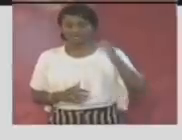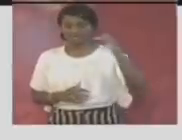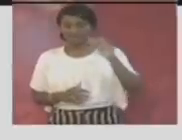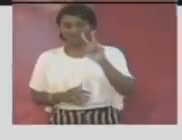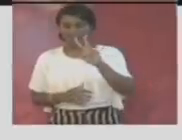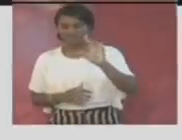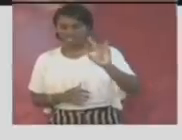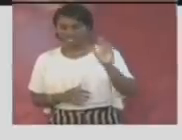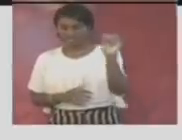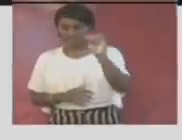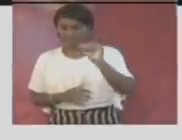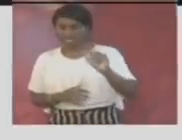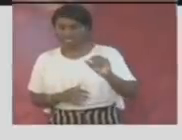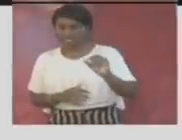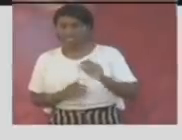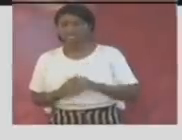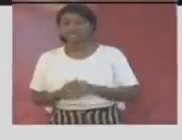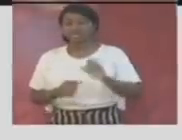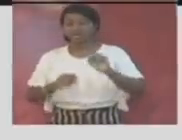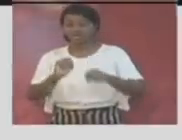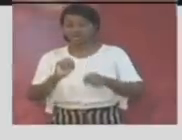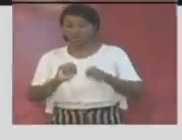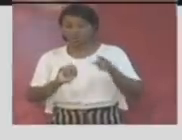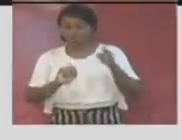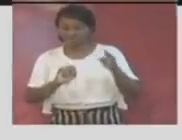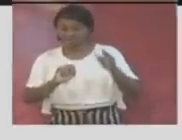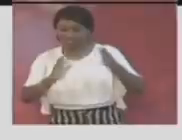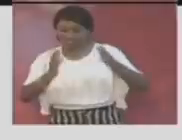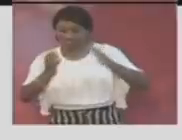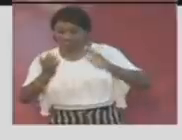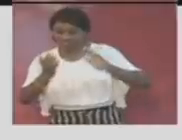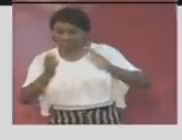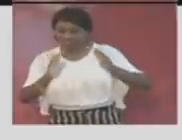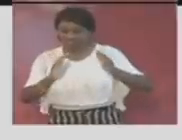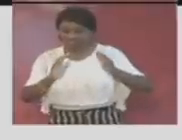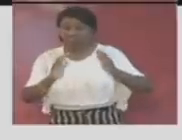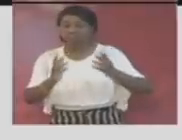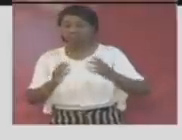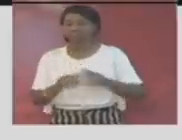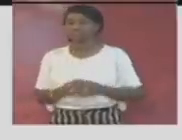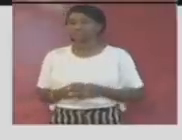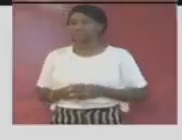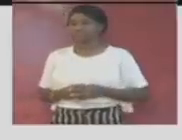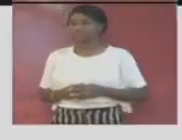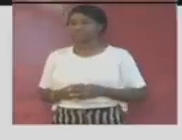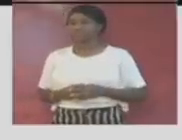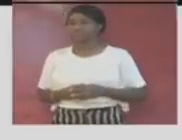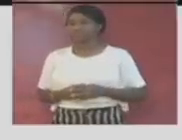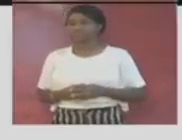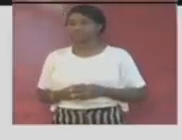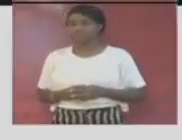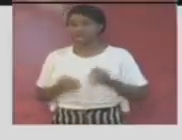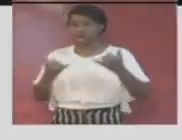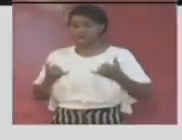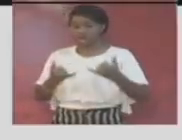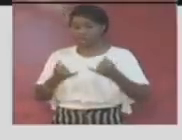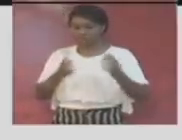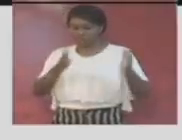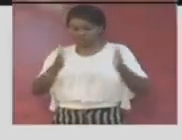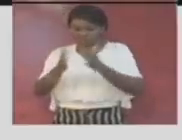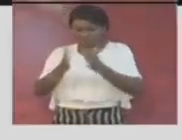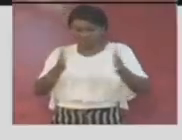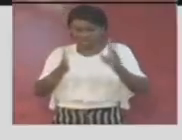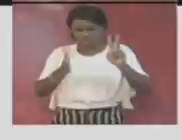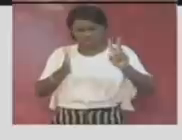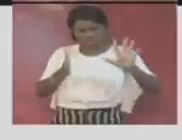of the general population. So there you see that relative sparing, that relative constriction. Looking at the 25 to 49 age